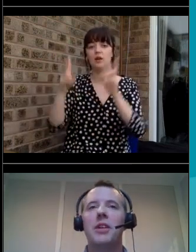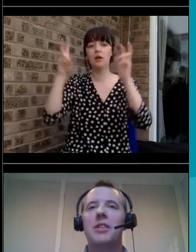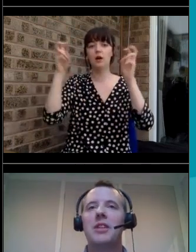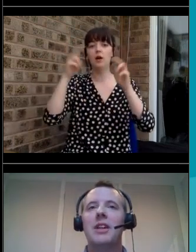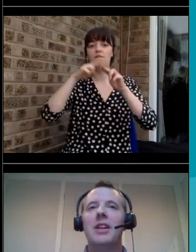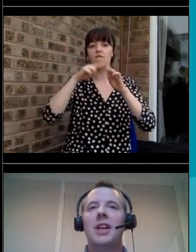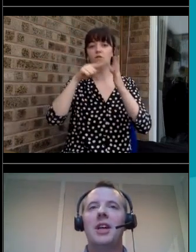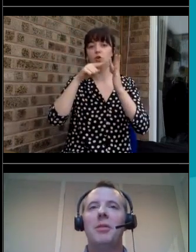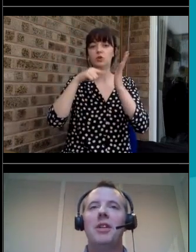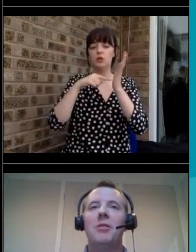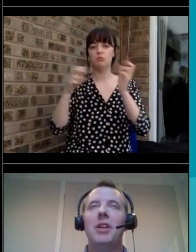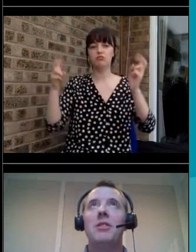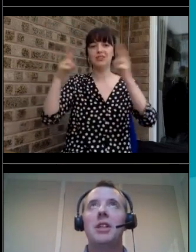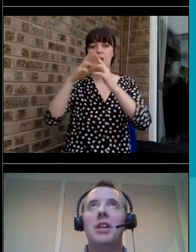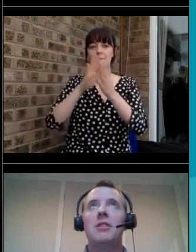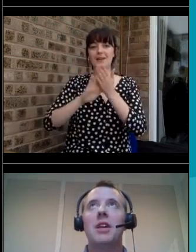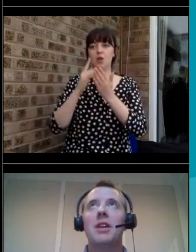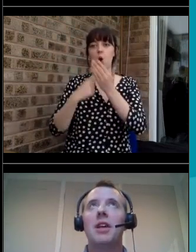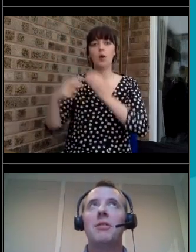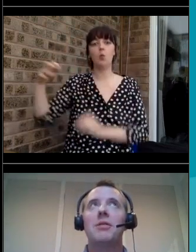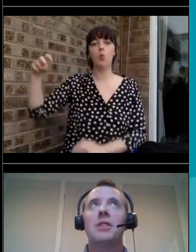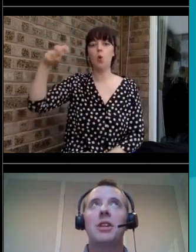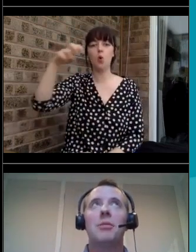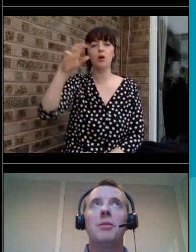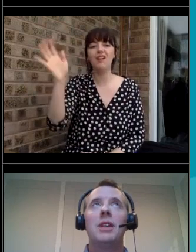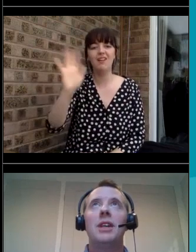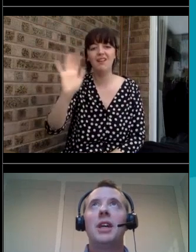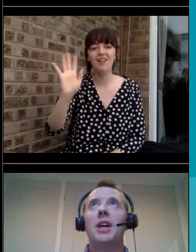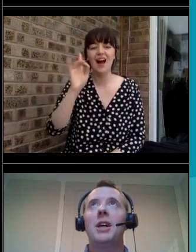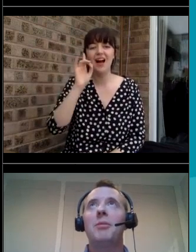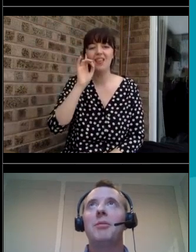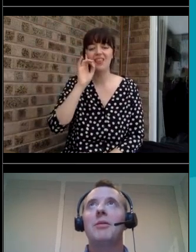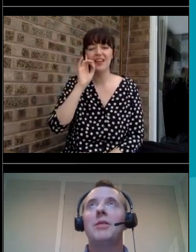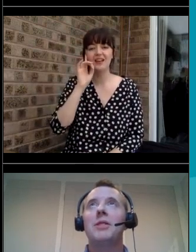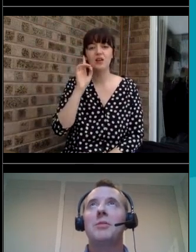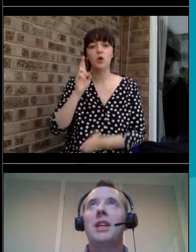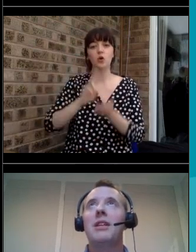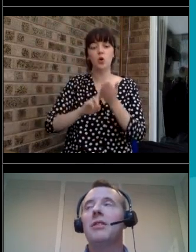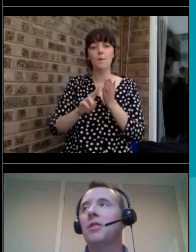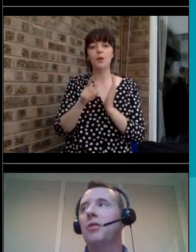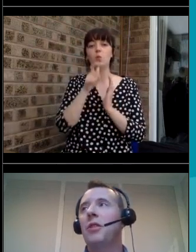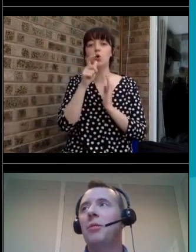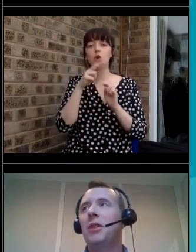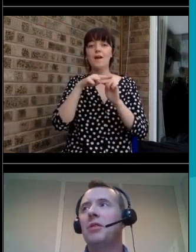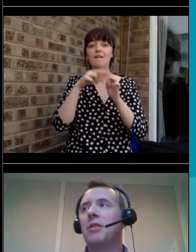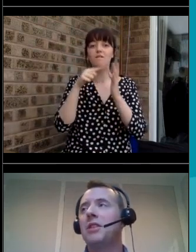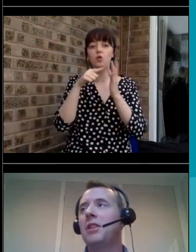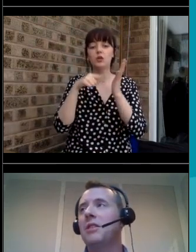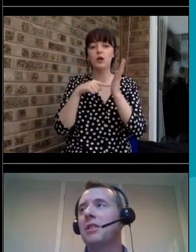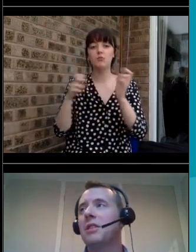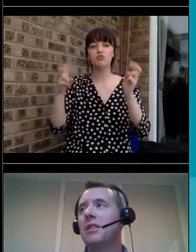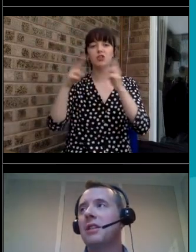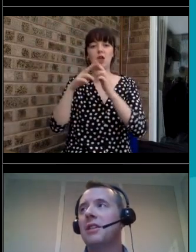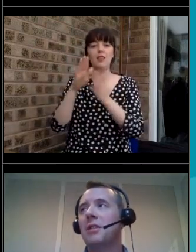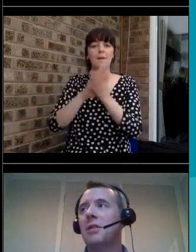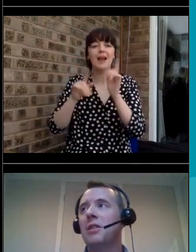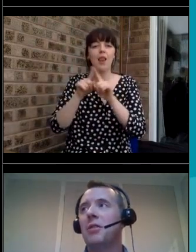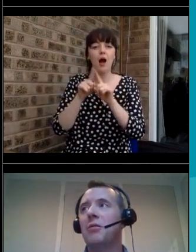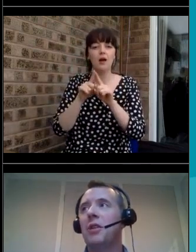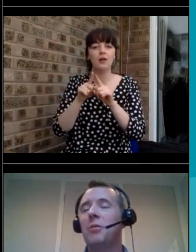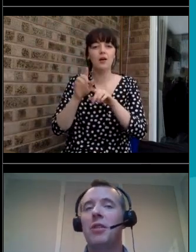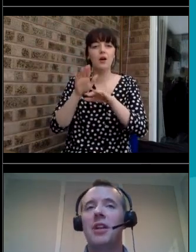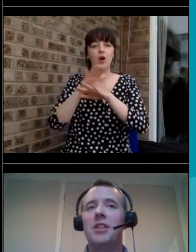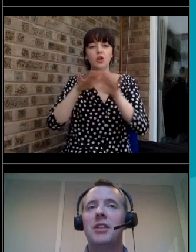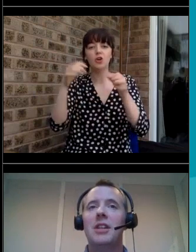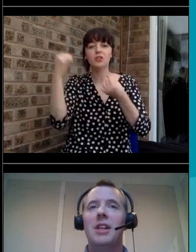as a footbridge. We usually use that term to mean sort of non-motorized users, so it's